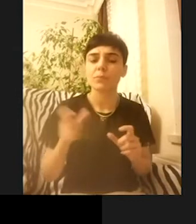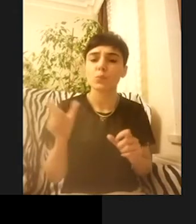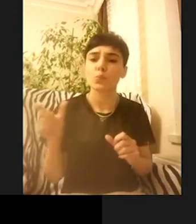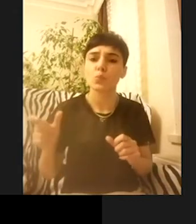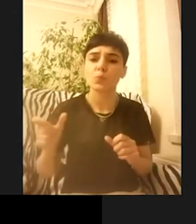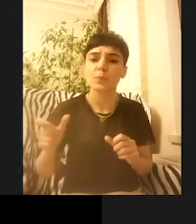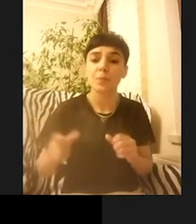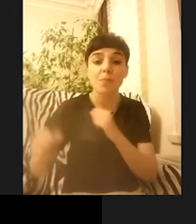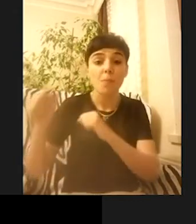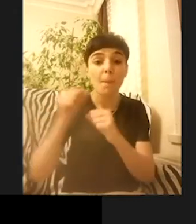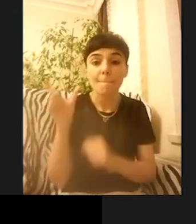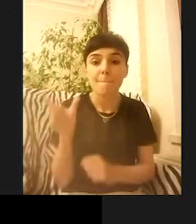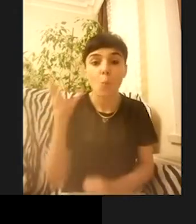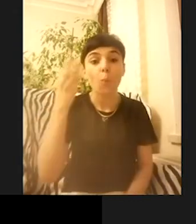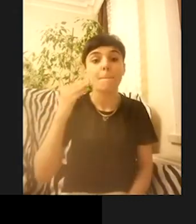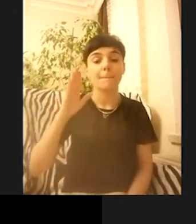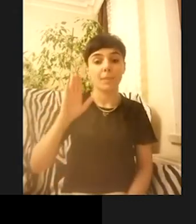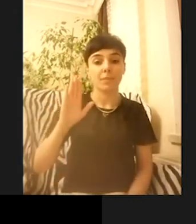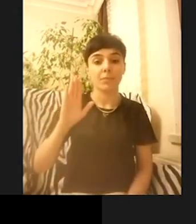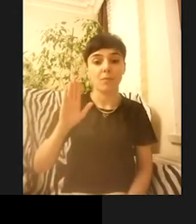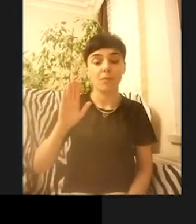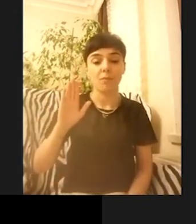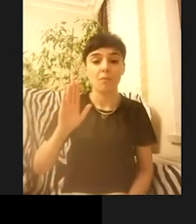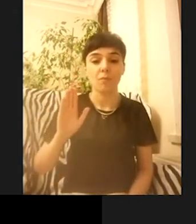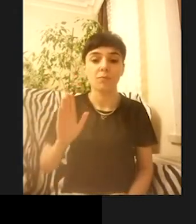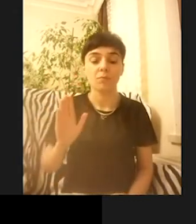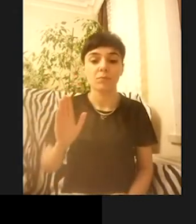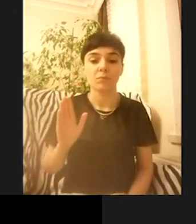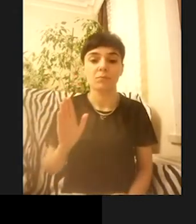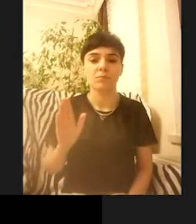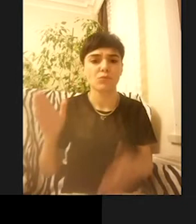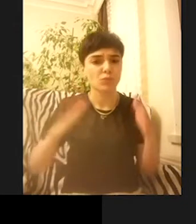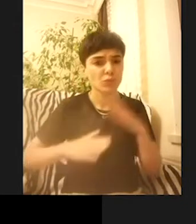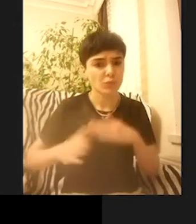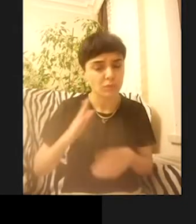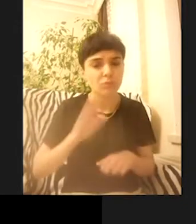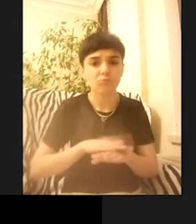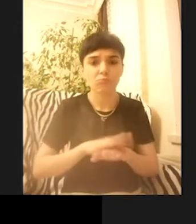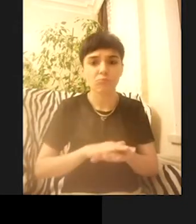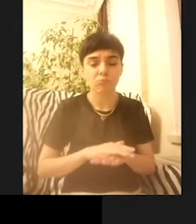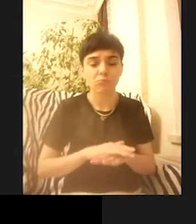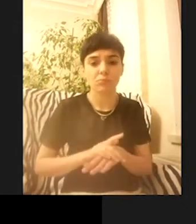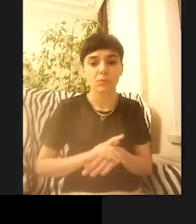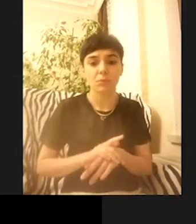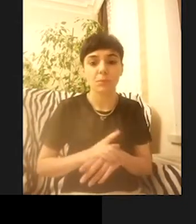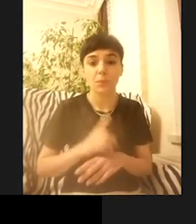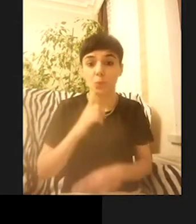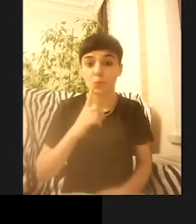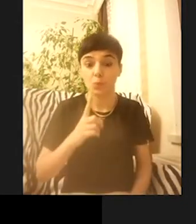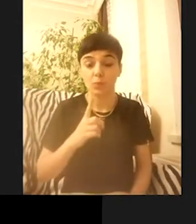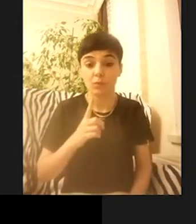their territories. So I think this is a kind of actually disembodied argument that actually reduces